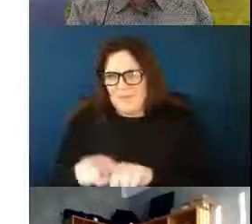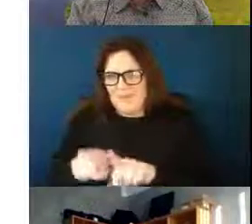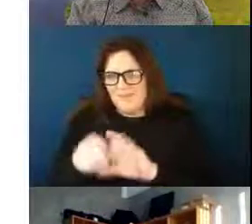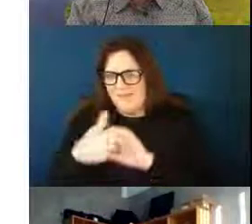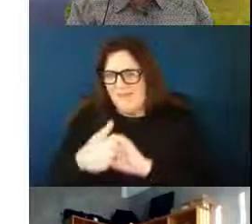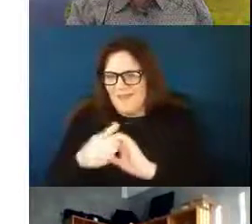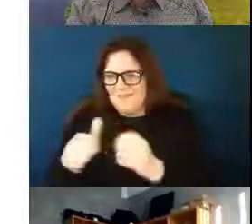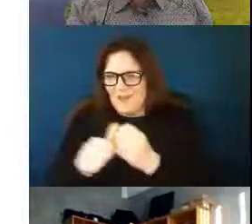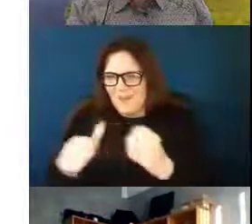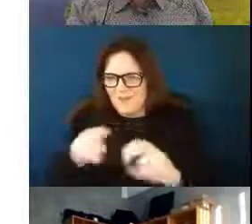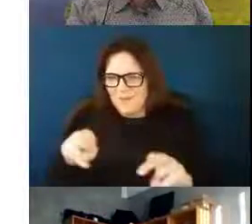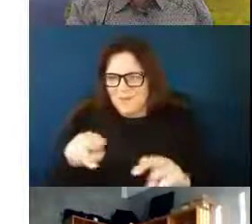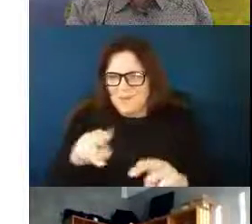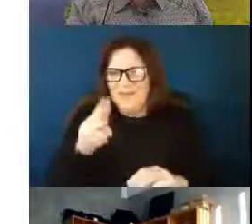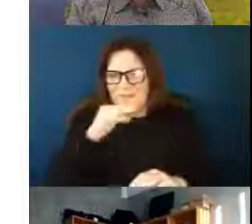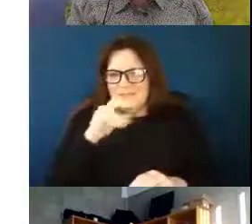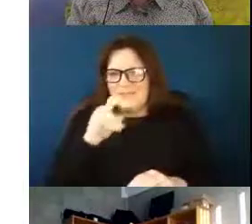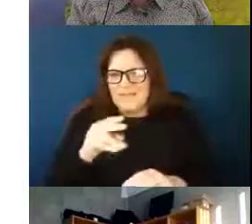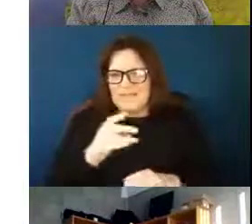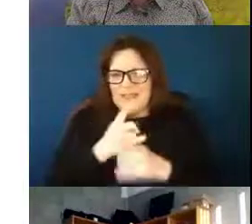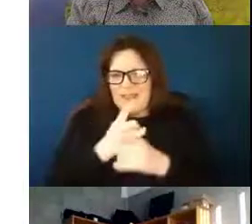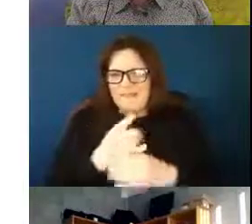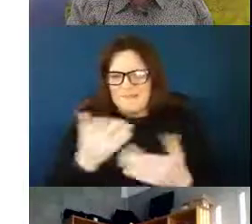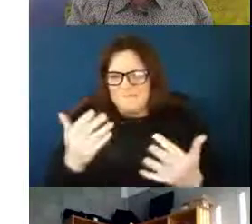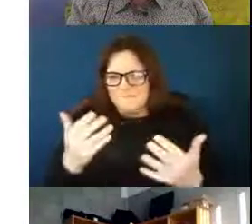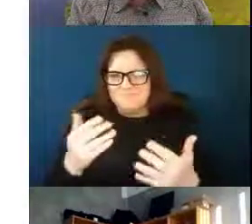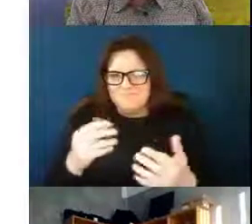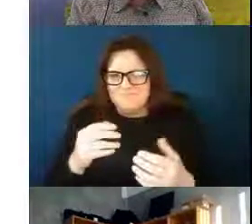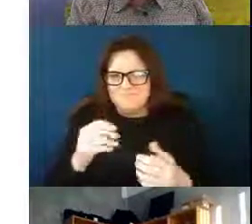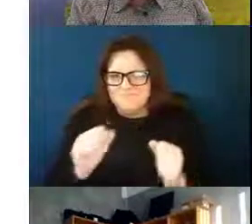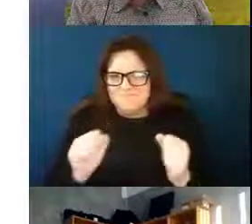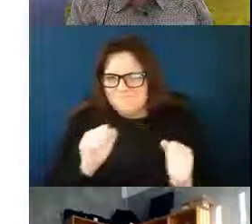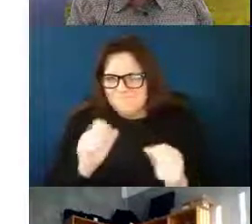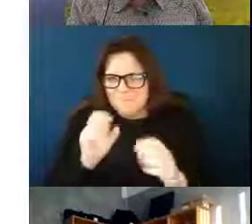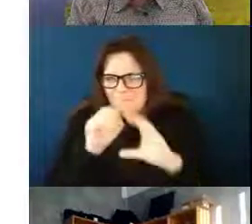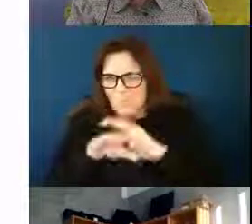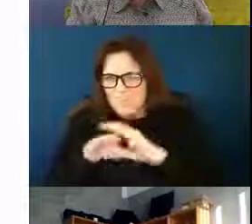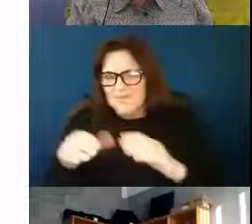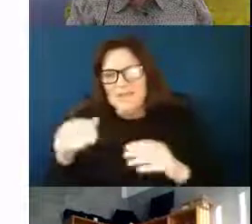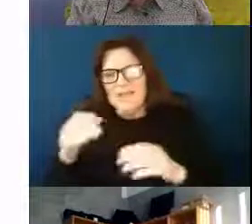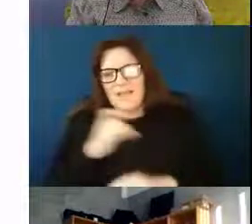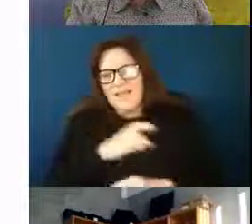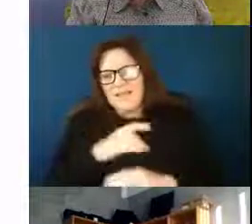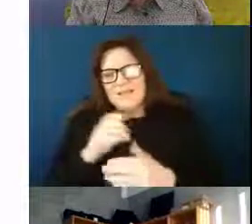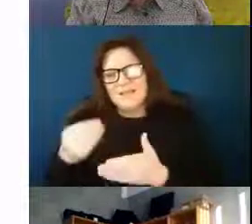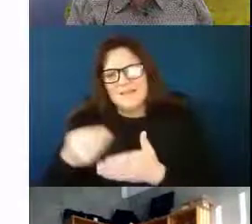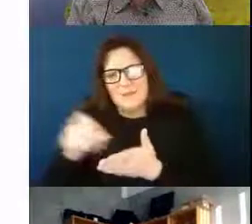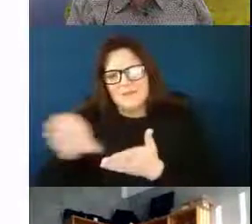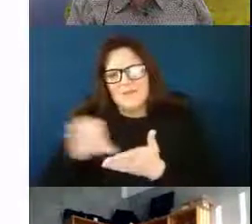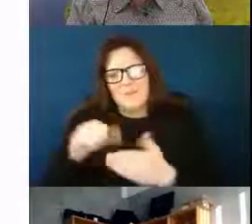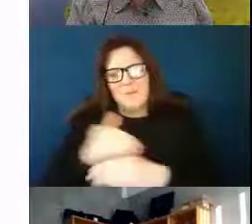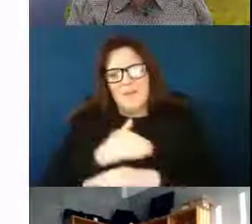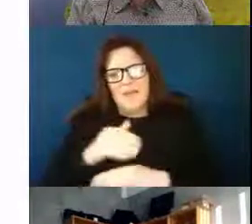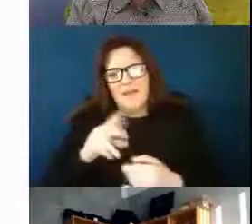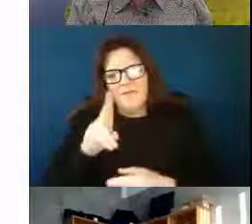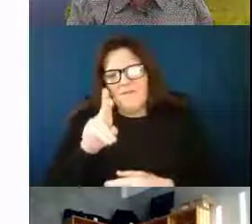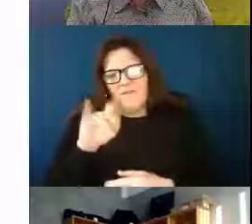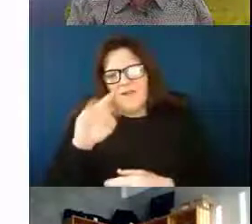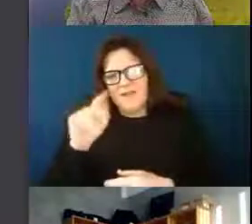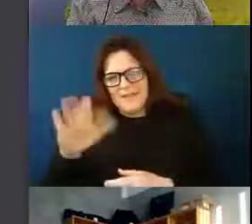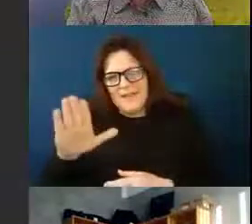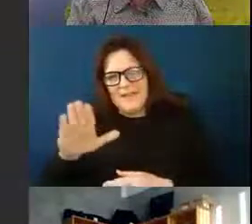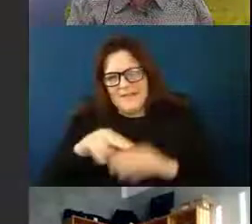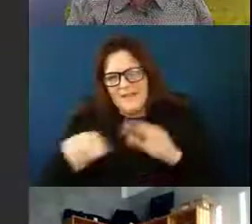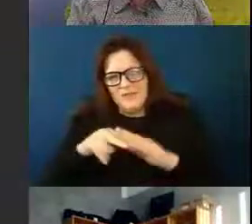can put something on the post to head your direction, kindly sponsored by the Vital Week by the National Forum.